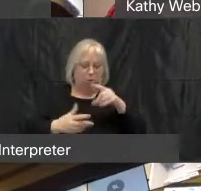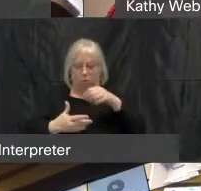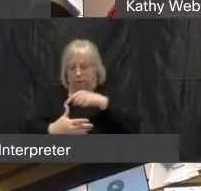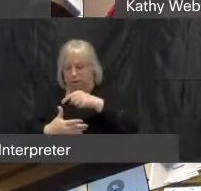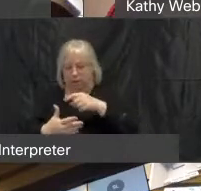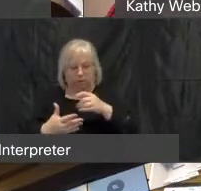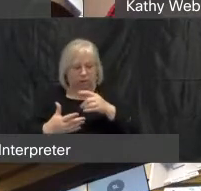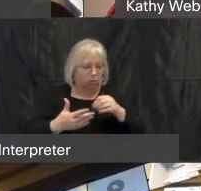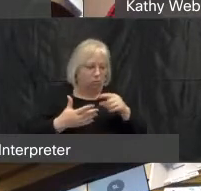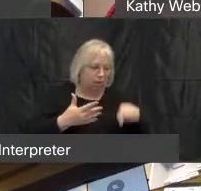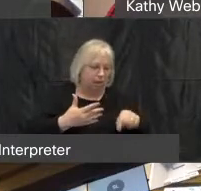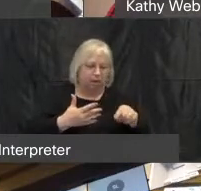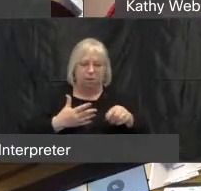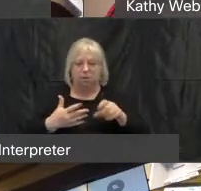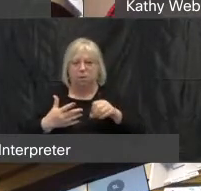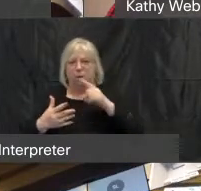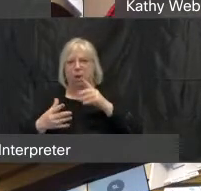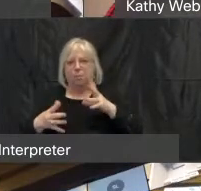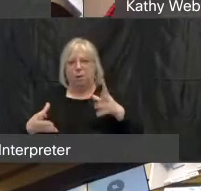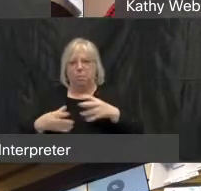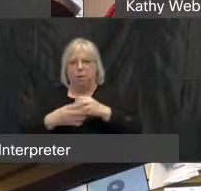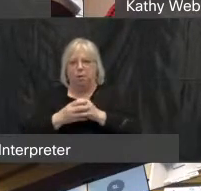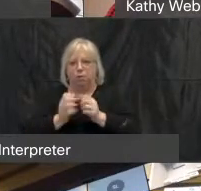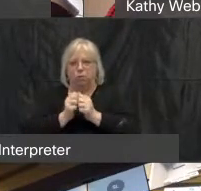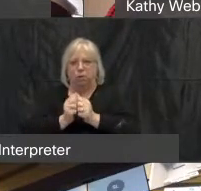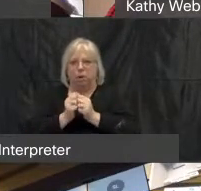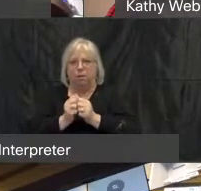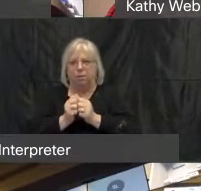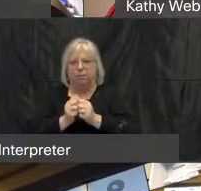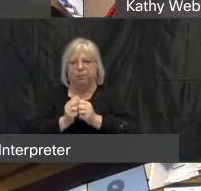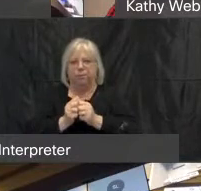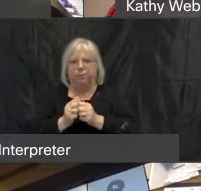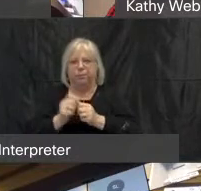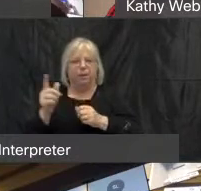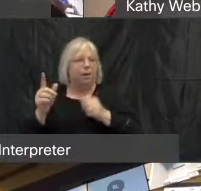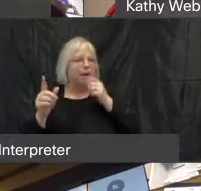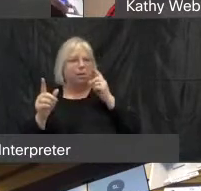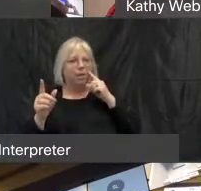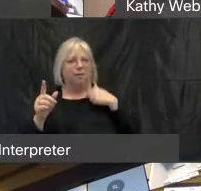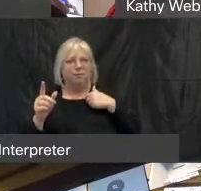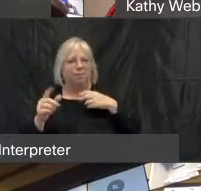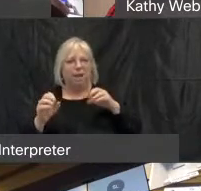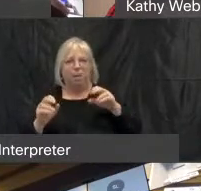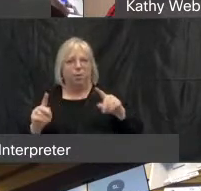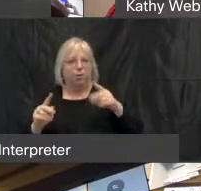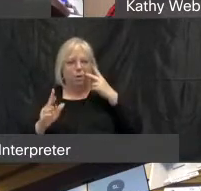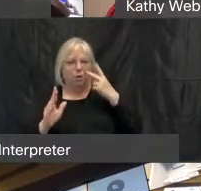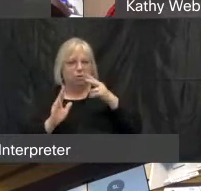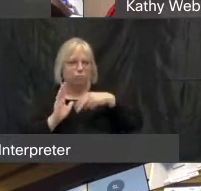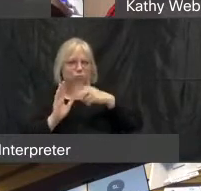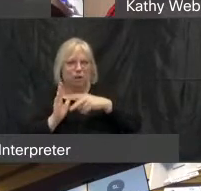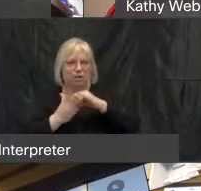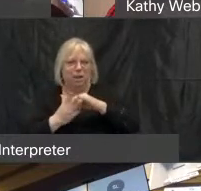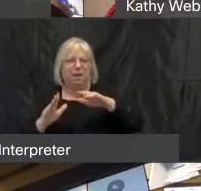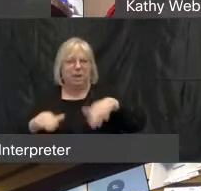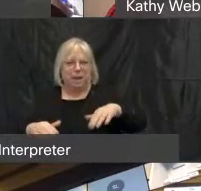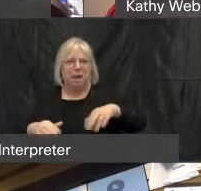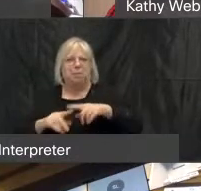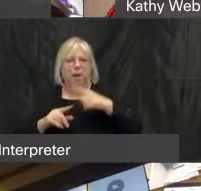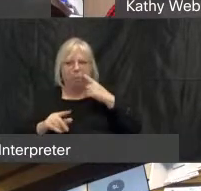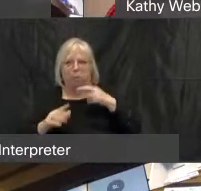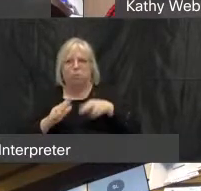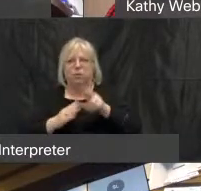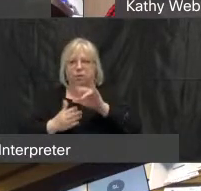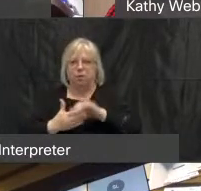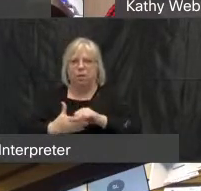we need to do that. So I can put them all together. I don't think I've had a chance to see it, but yeah. But I'll review